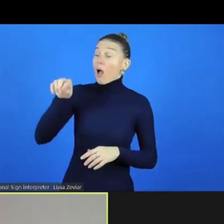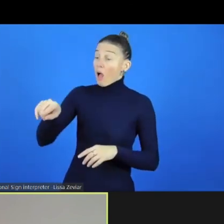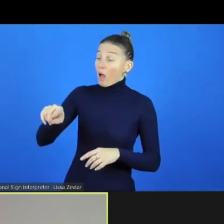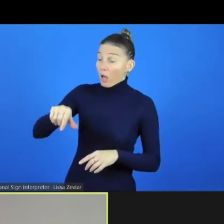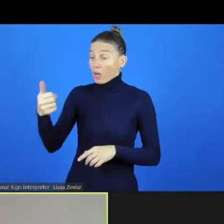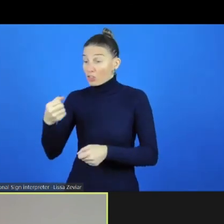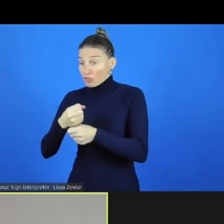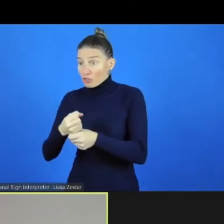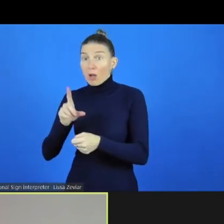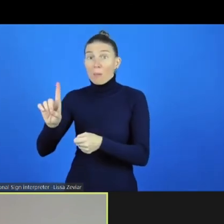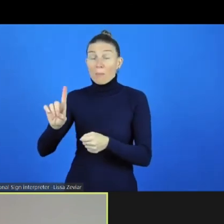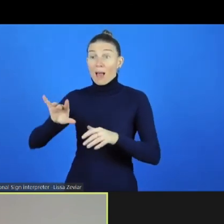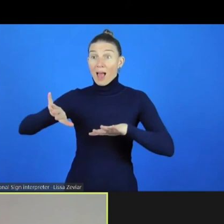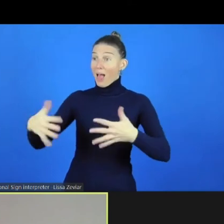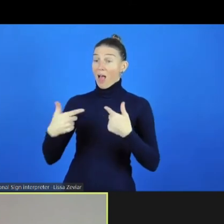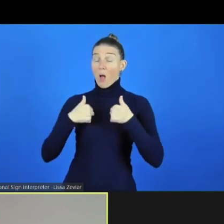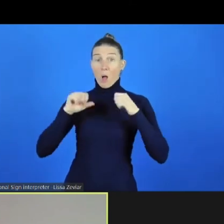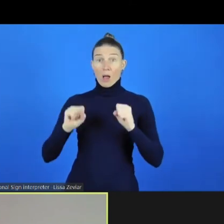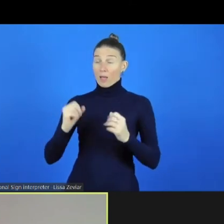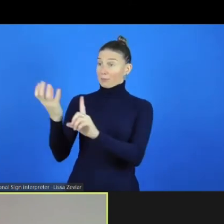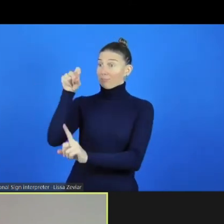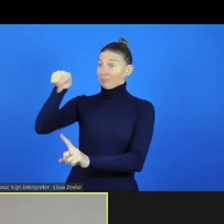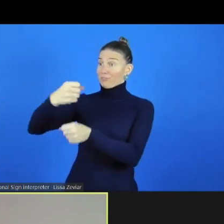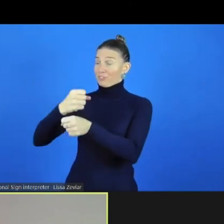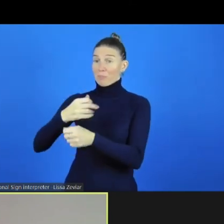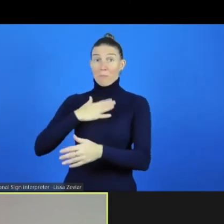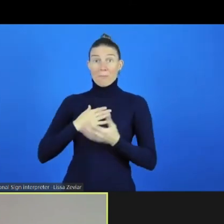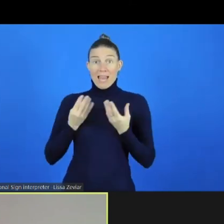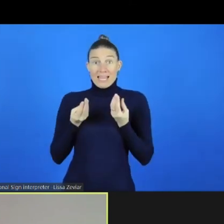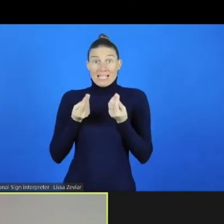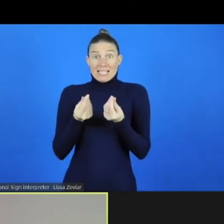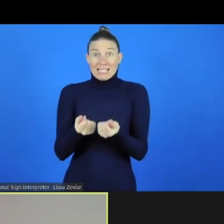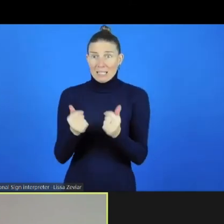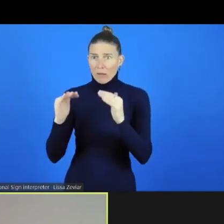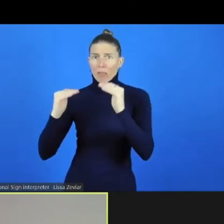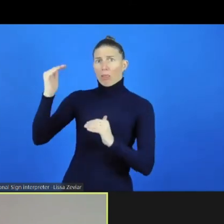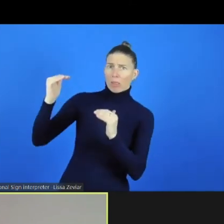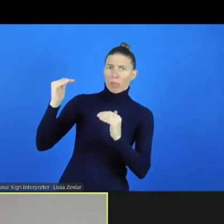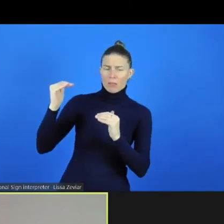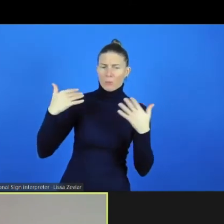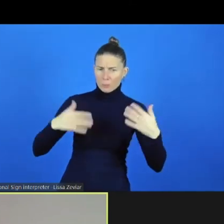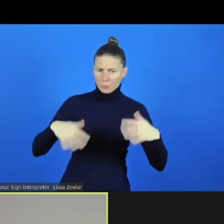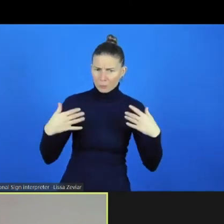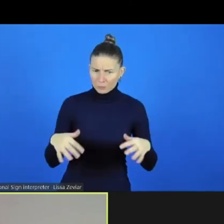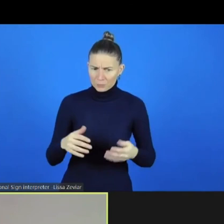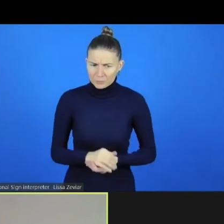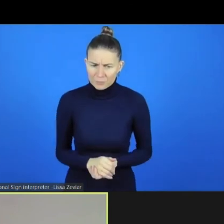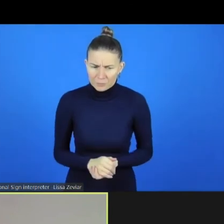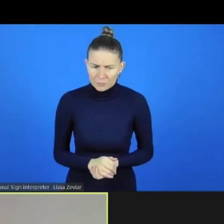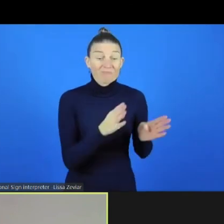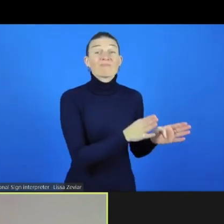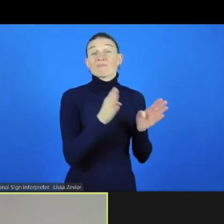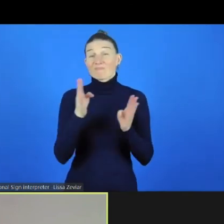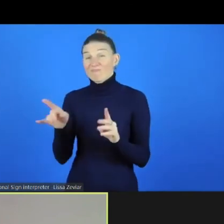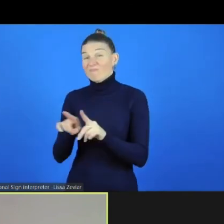on reskilling, getting ready for that new work. So a real challenge there. We also saw that video proliferated